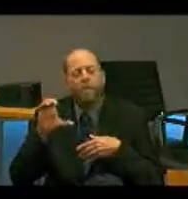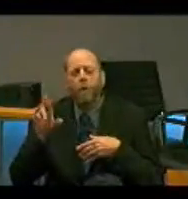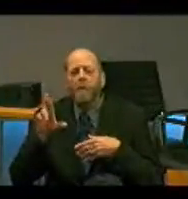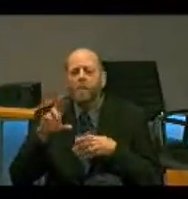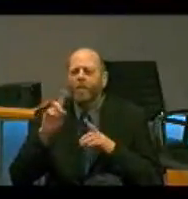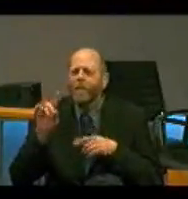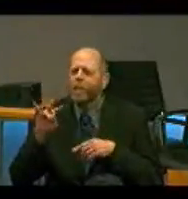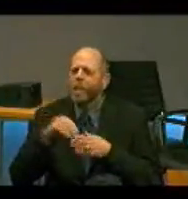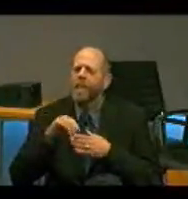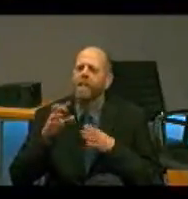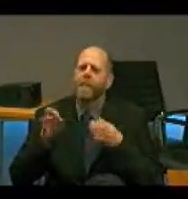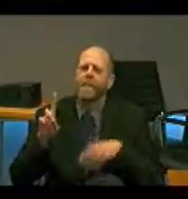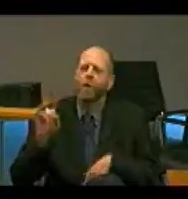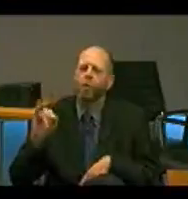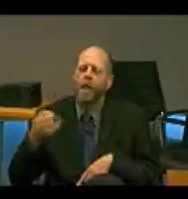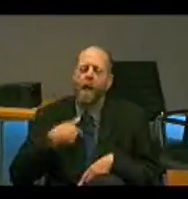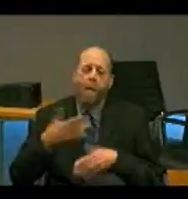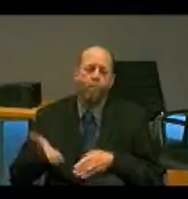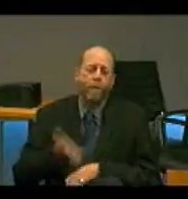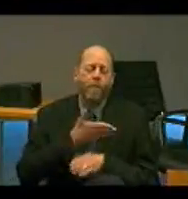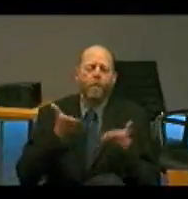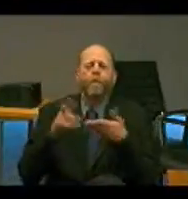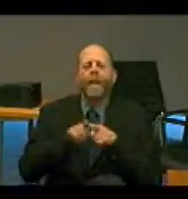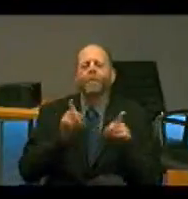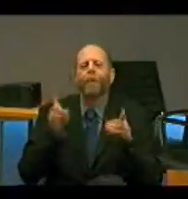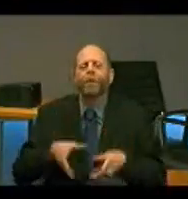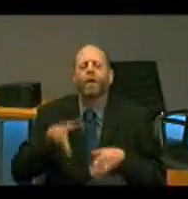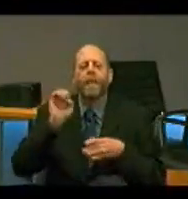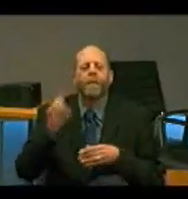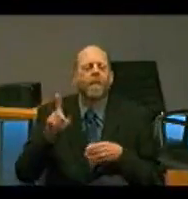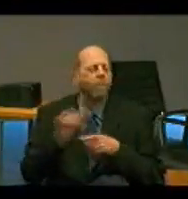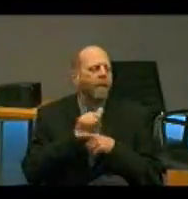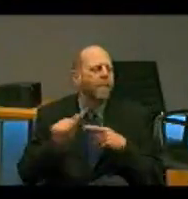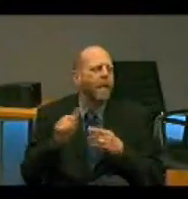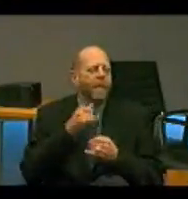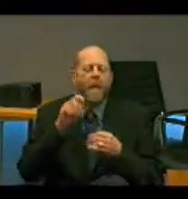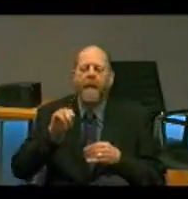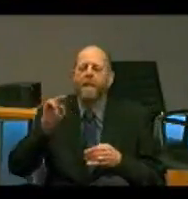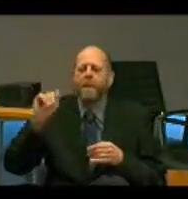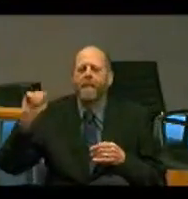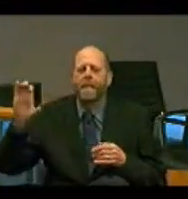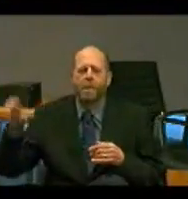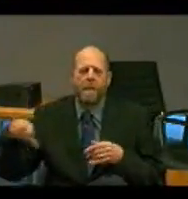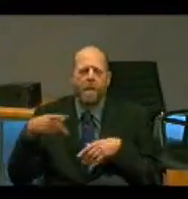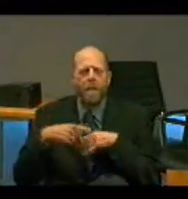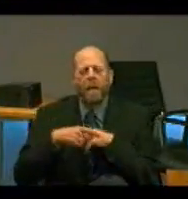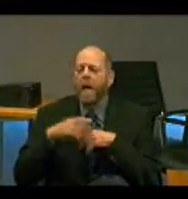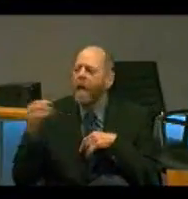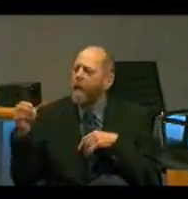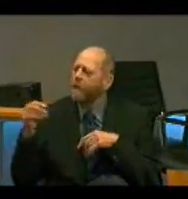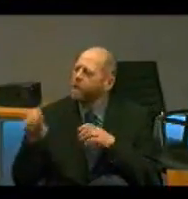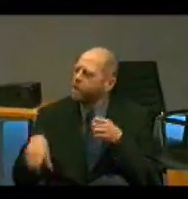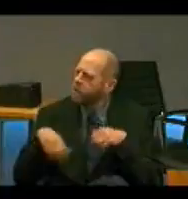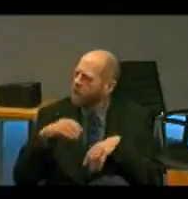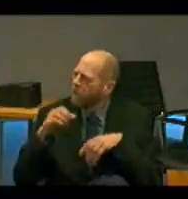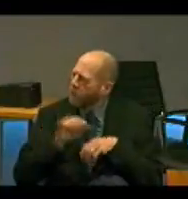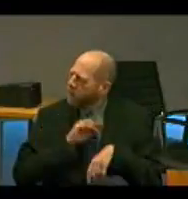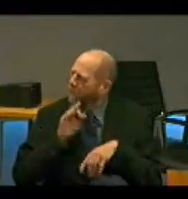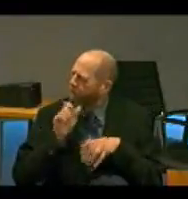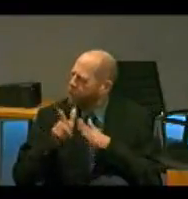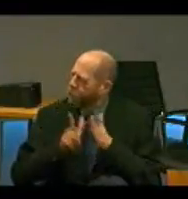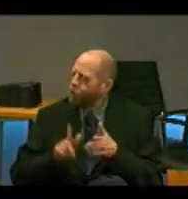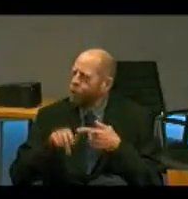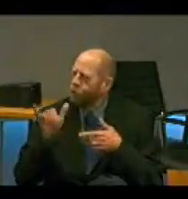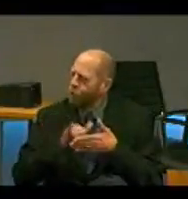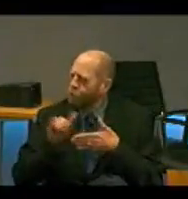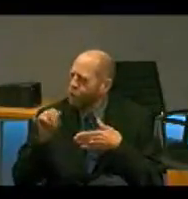Division of the Department of Justice. I previously served as director of the education practice at the NAACP Legal Defense Fund and as a staff attorney to the New York City